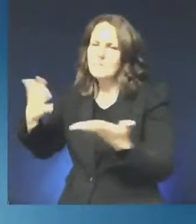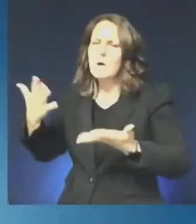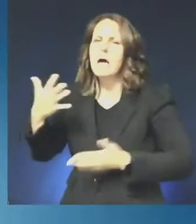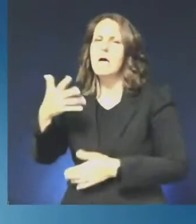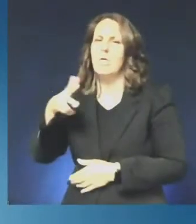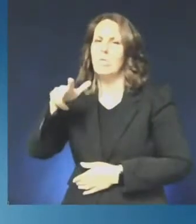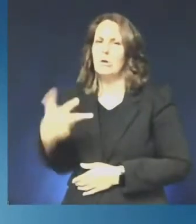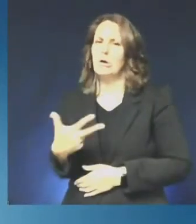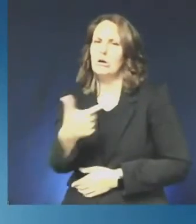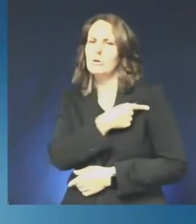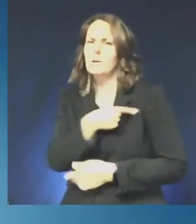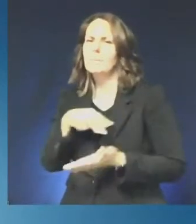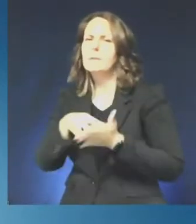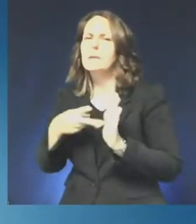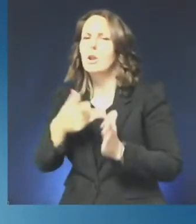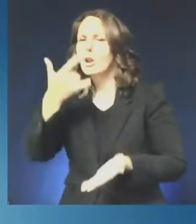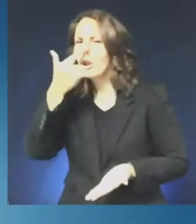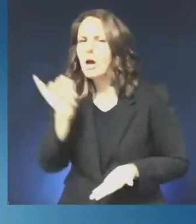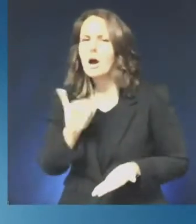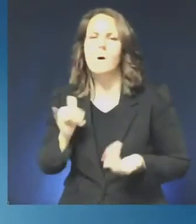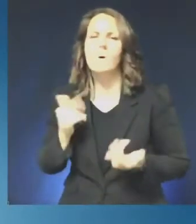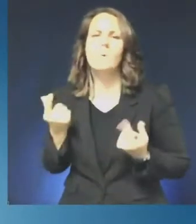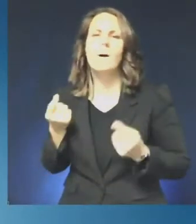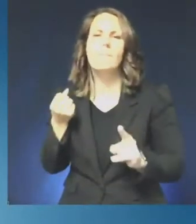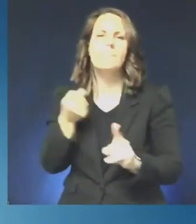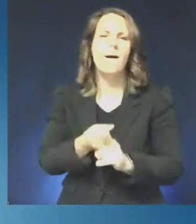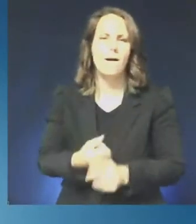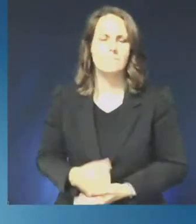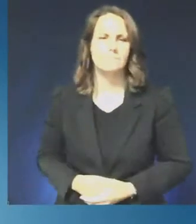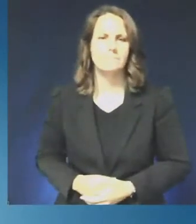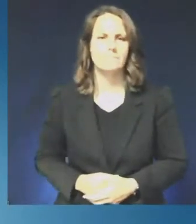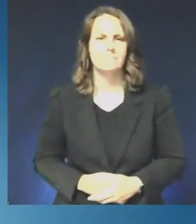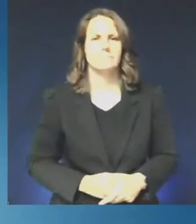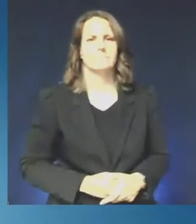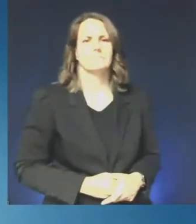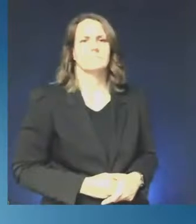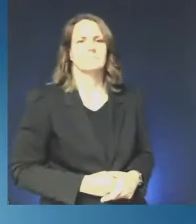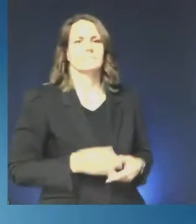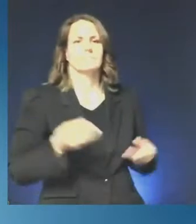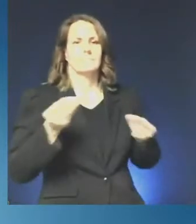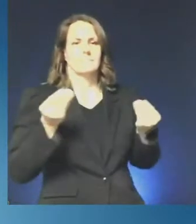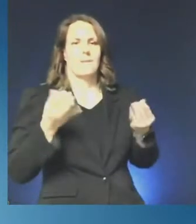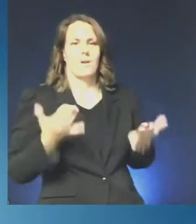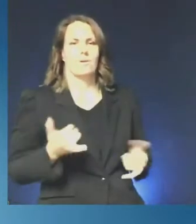Joshua Pagero from WBAY-TV in Green Bay. Joshua.